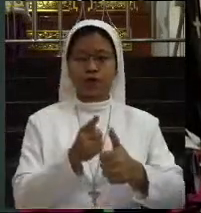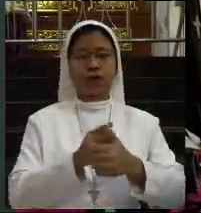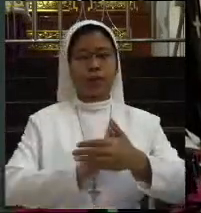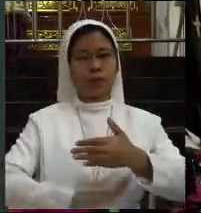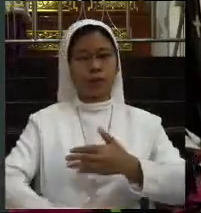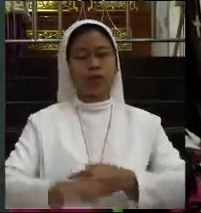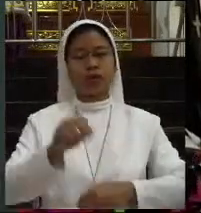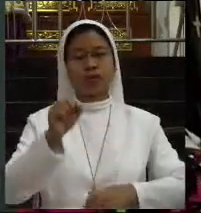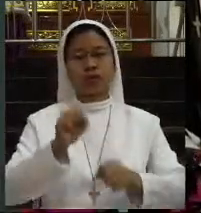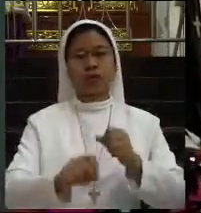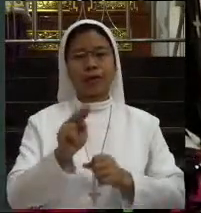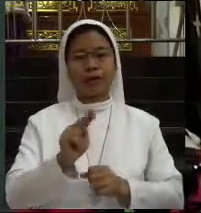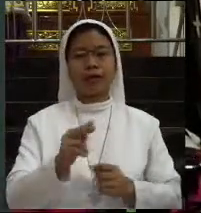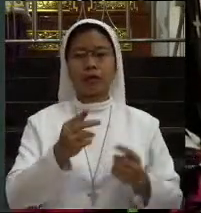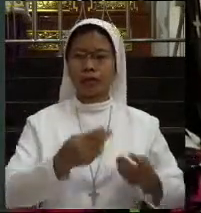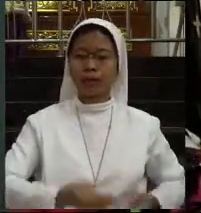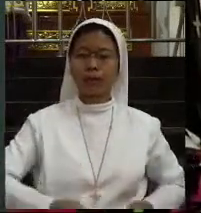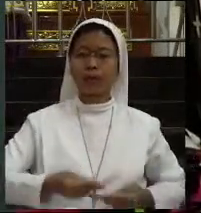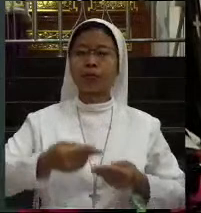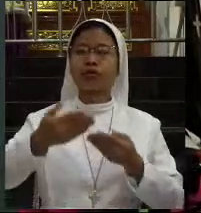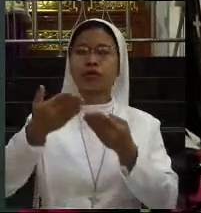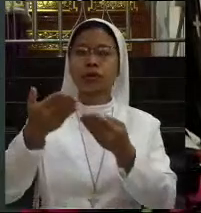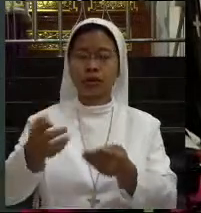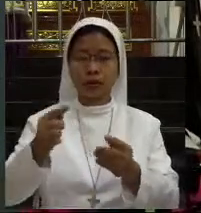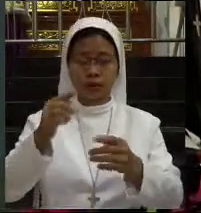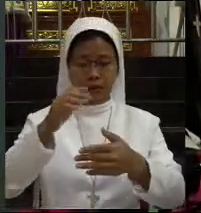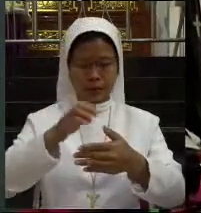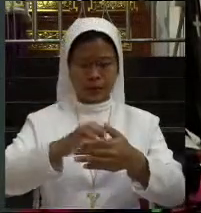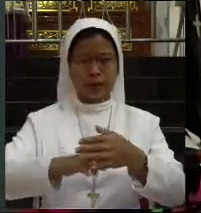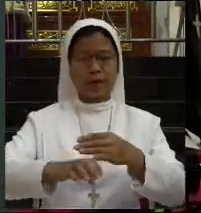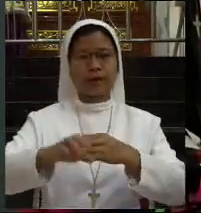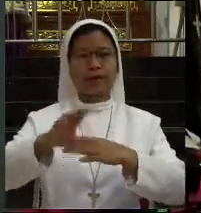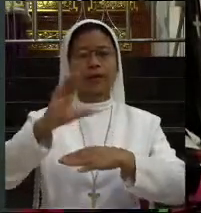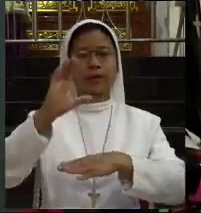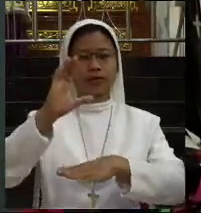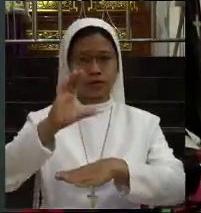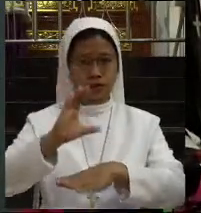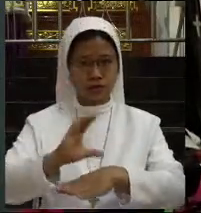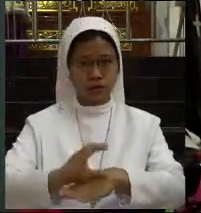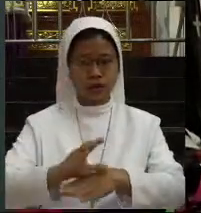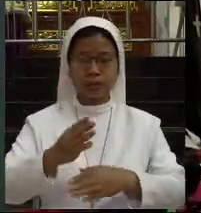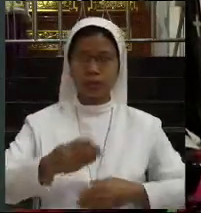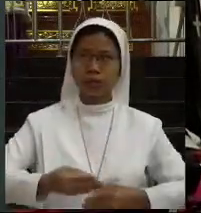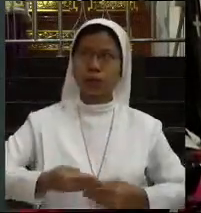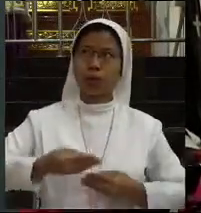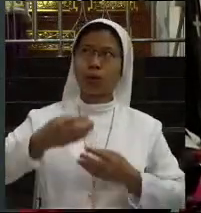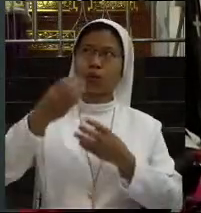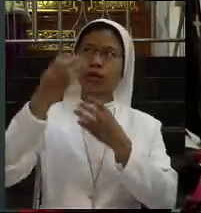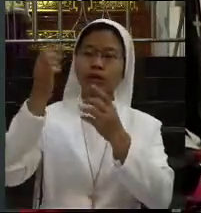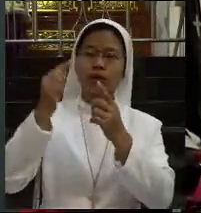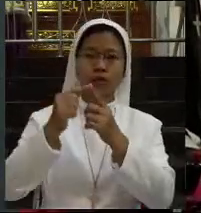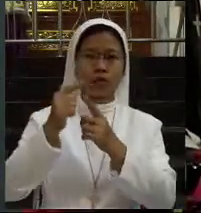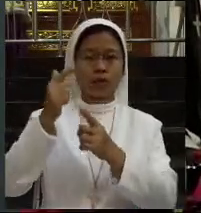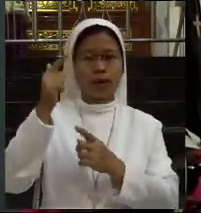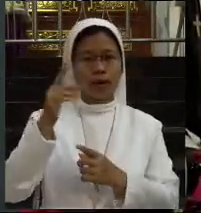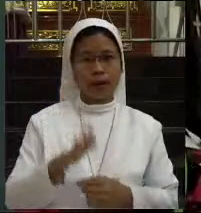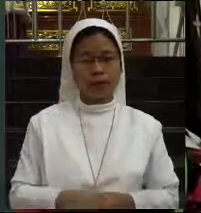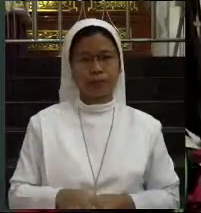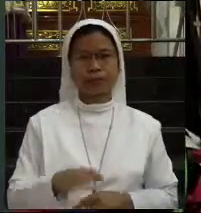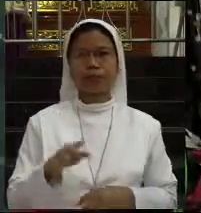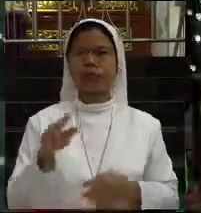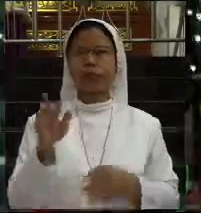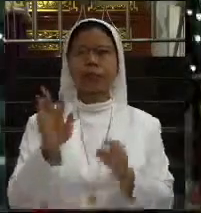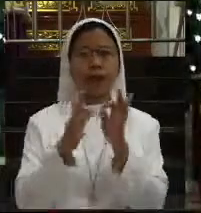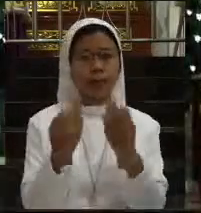Lord. And to express, to show that they belong to a poor family, to a lower